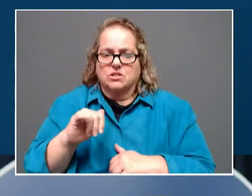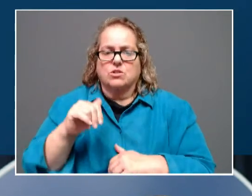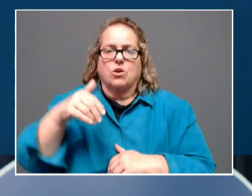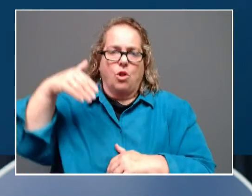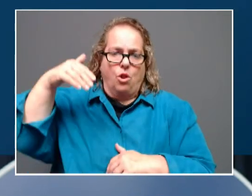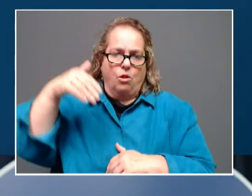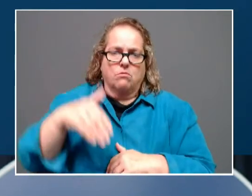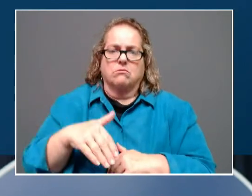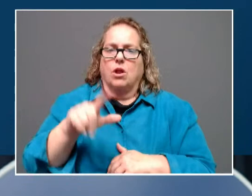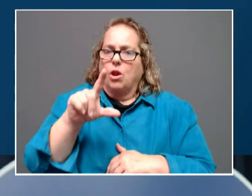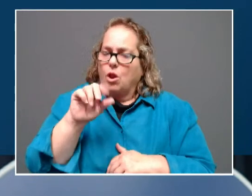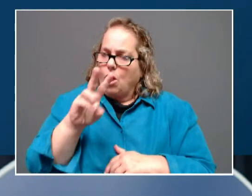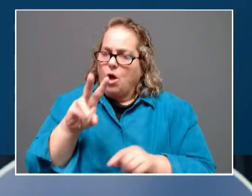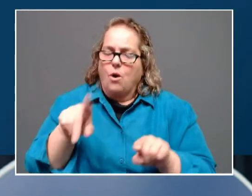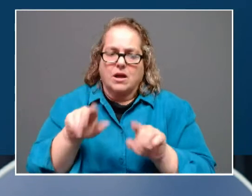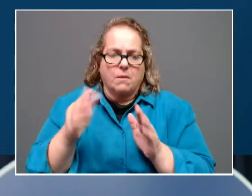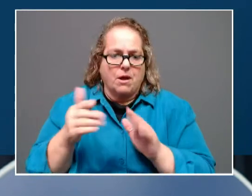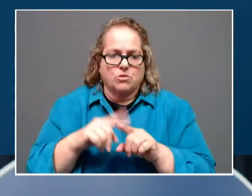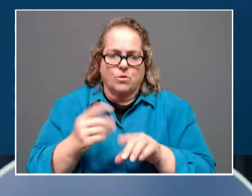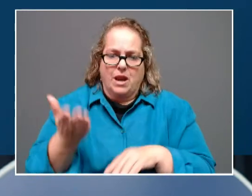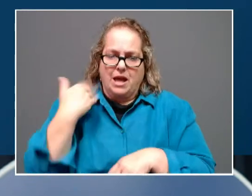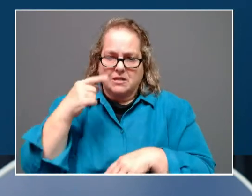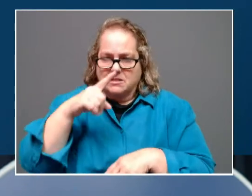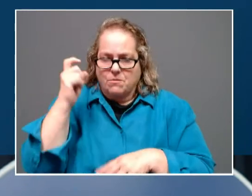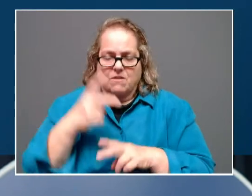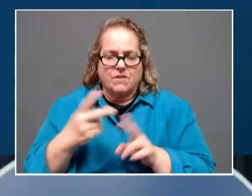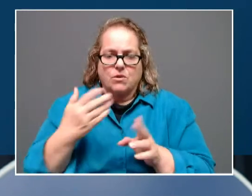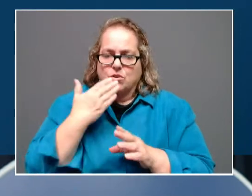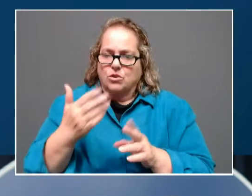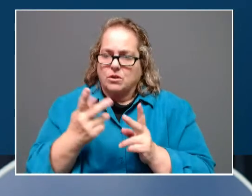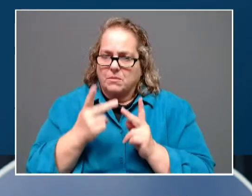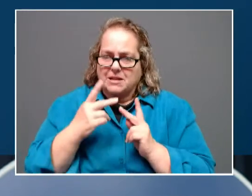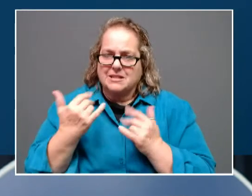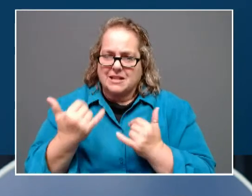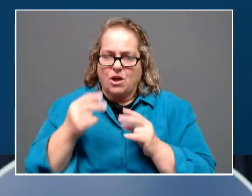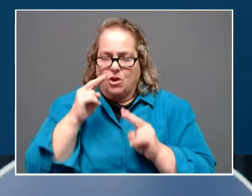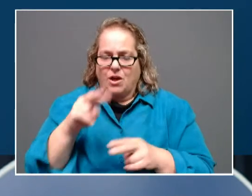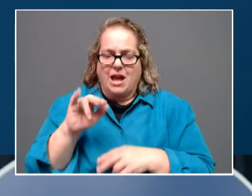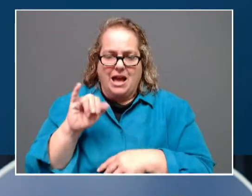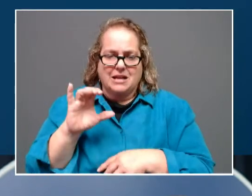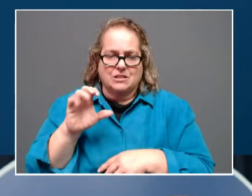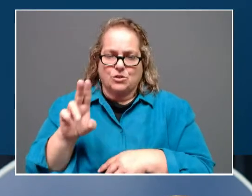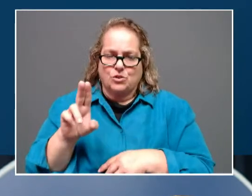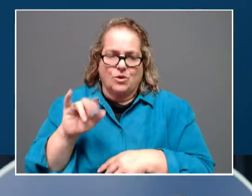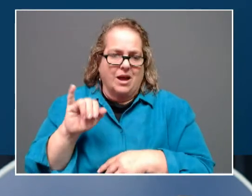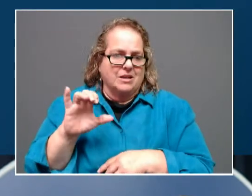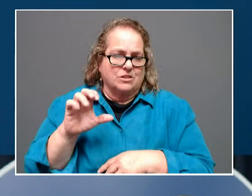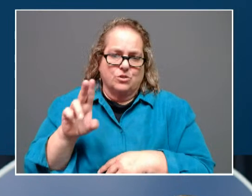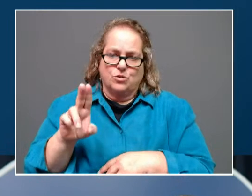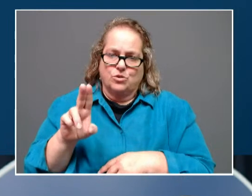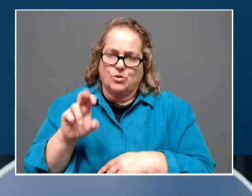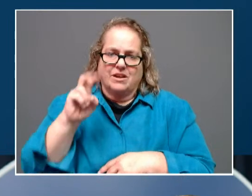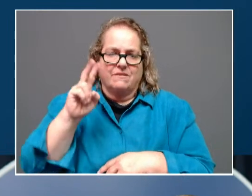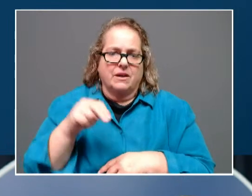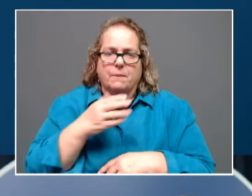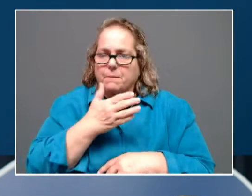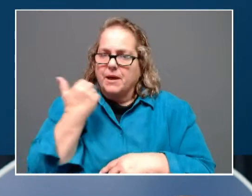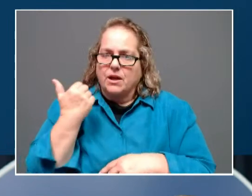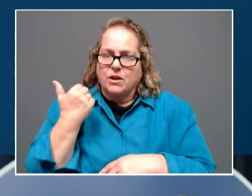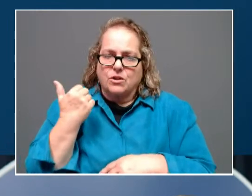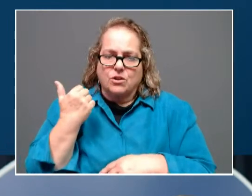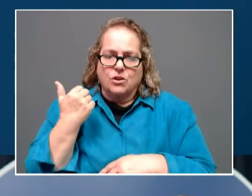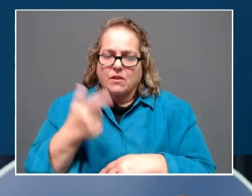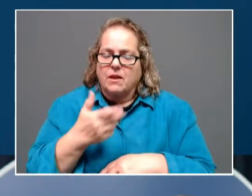last summer, an incredibly good place. Now look at ICU usage, even better. Maybe the best it's